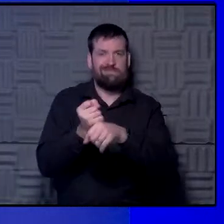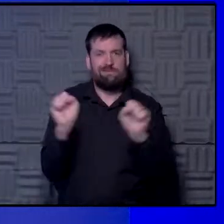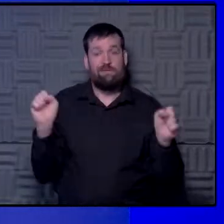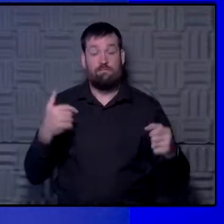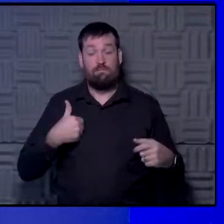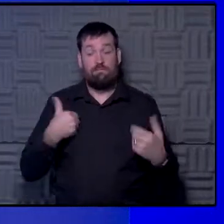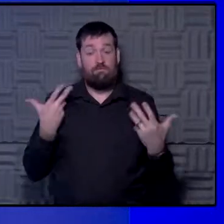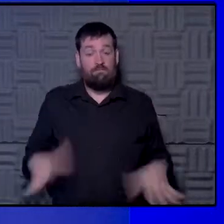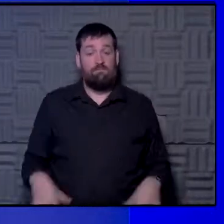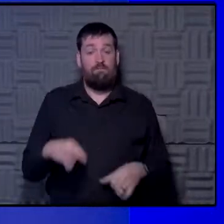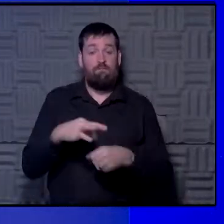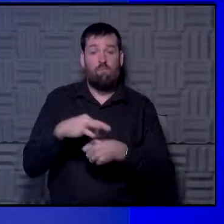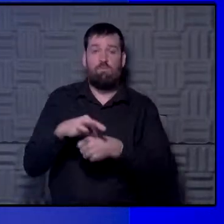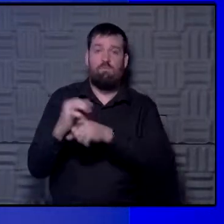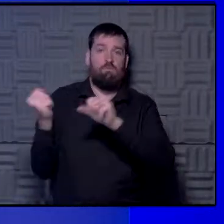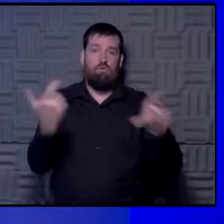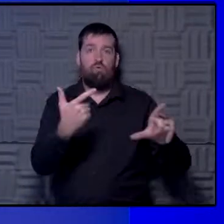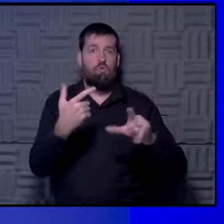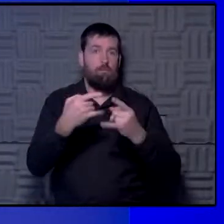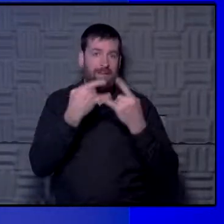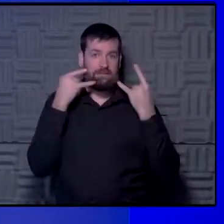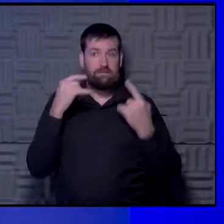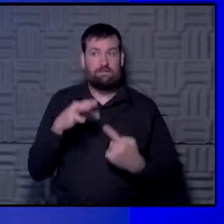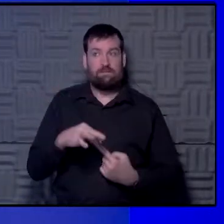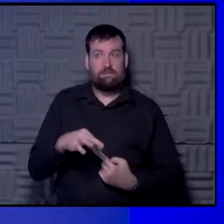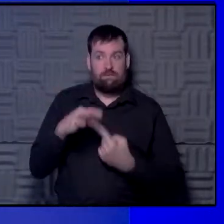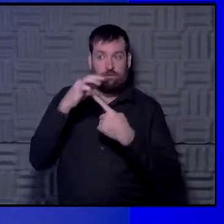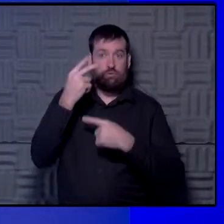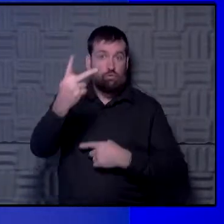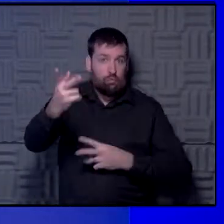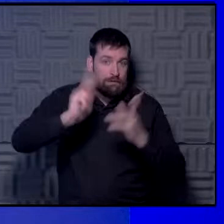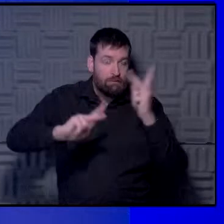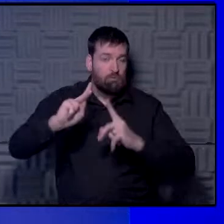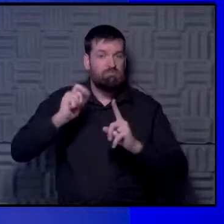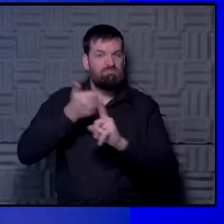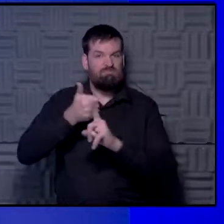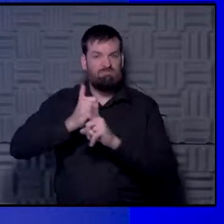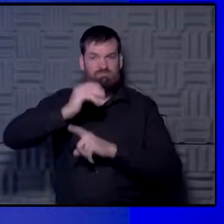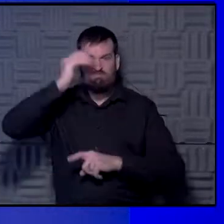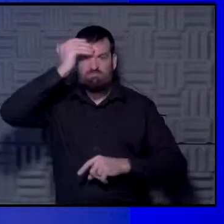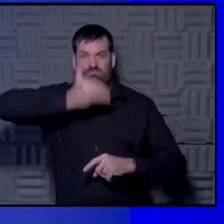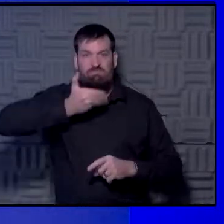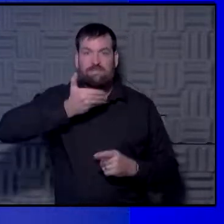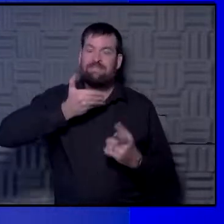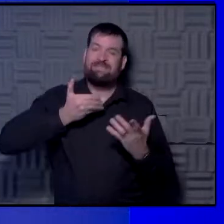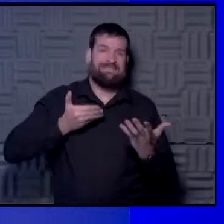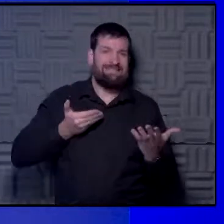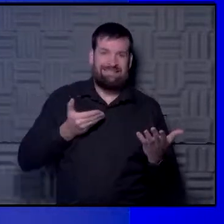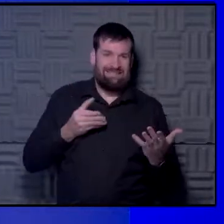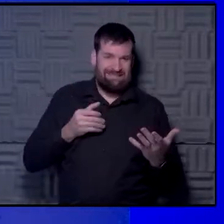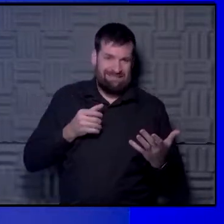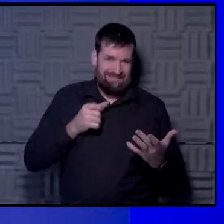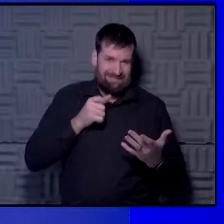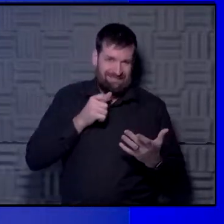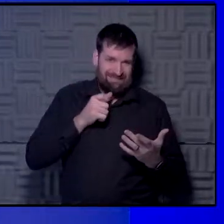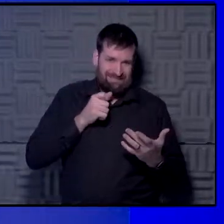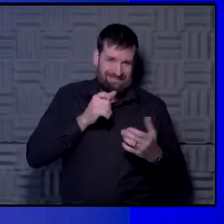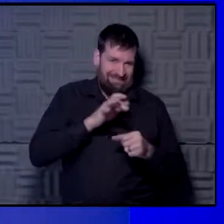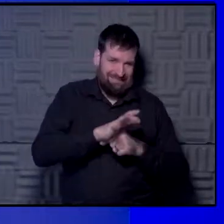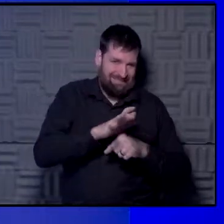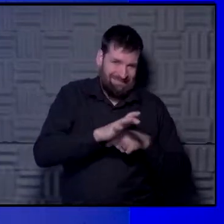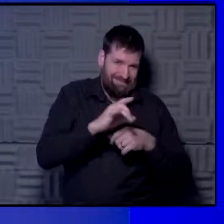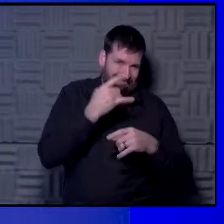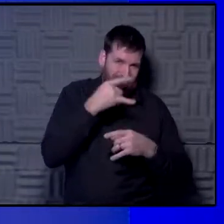I voted, everybody was in masks except for 2 people, again, that were in face shields. You know, that doesn't really constitute barrier